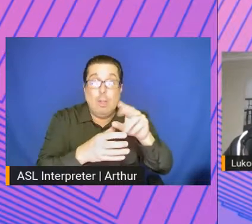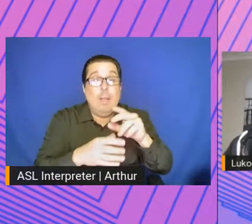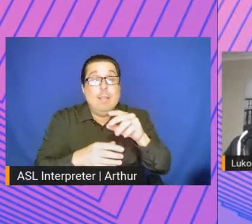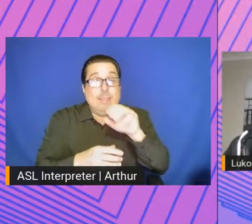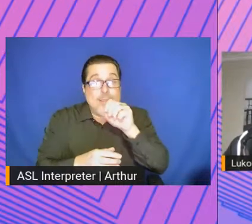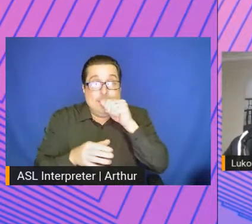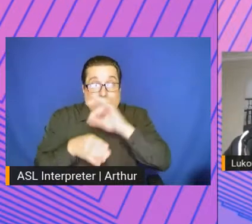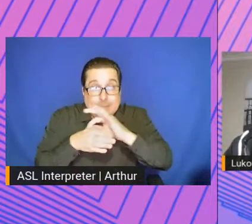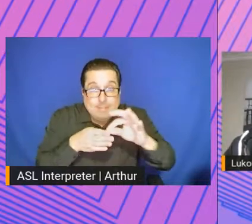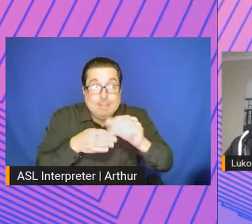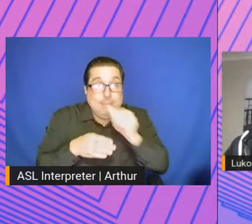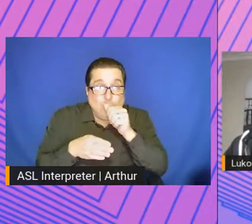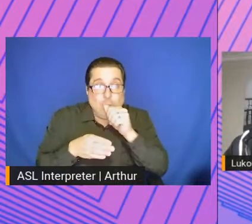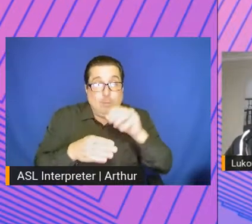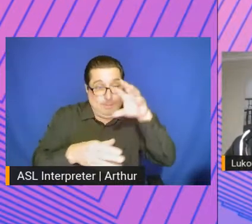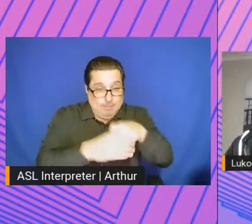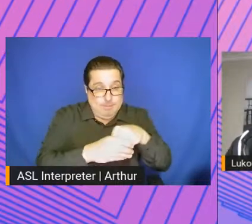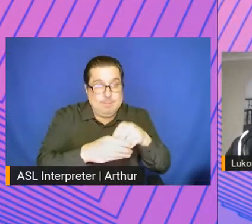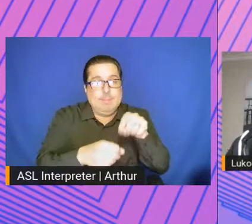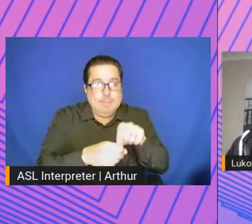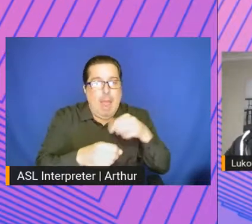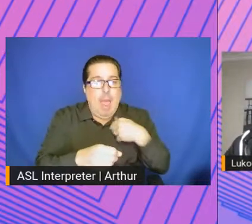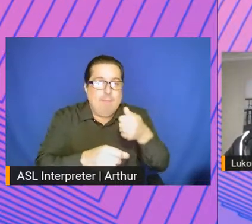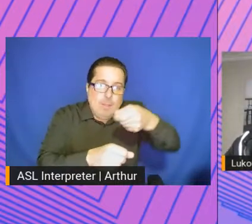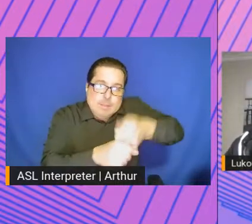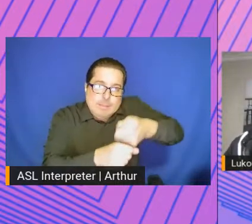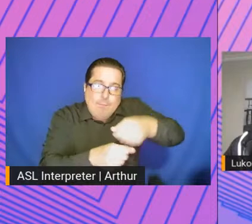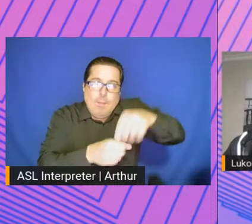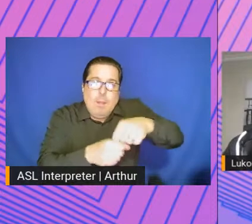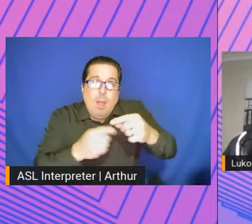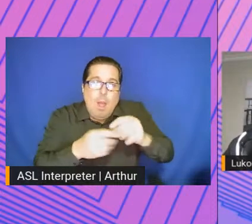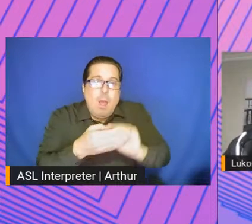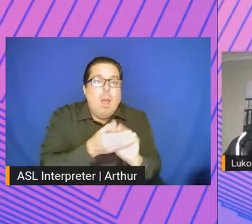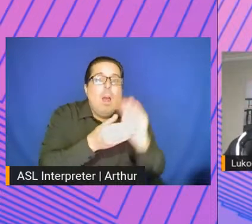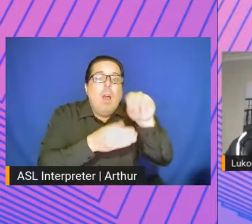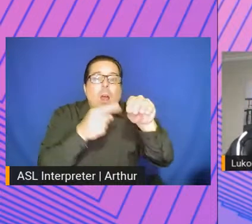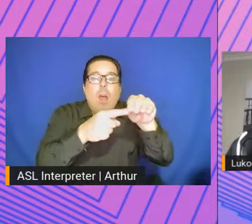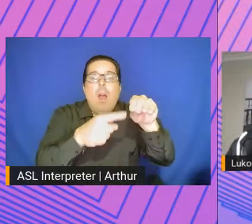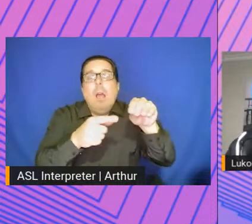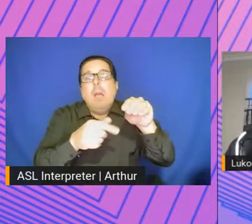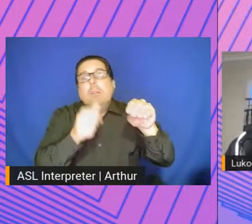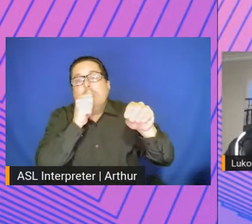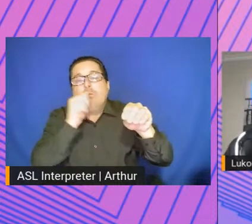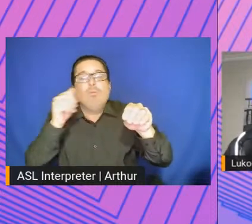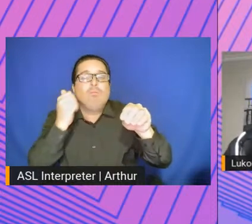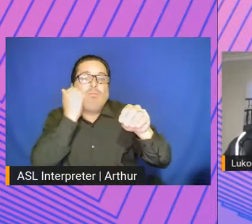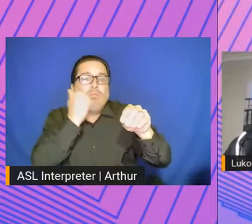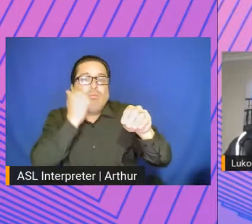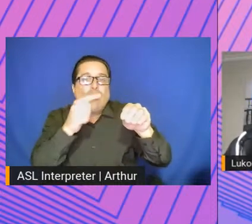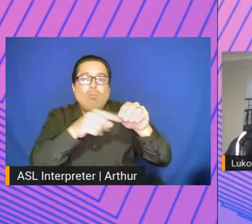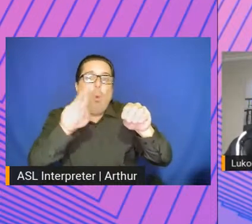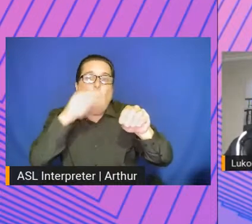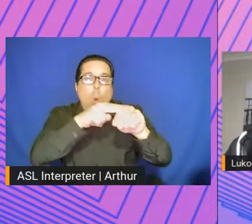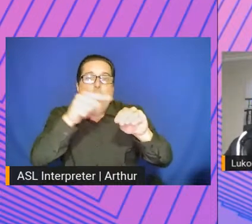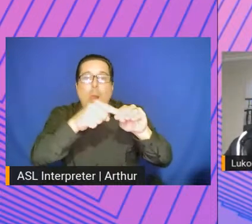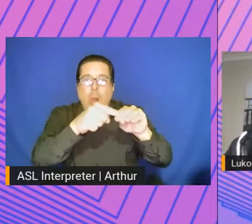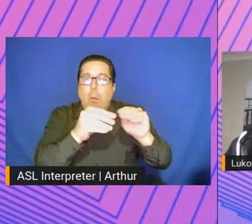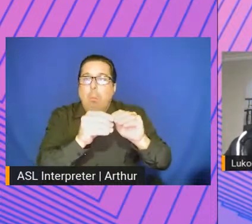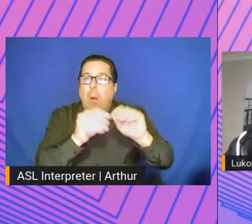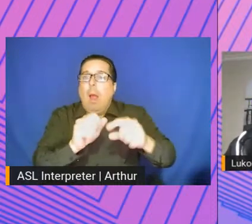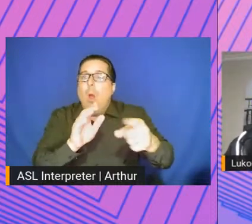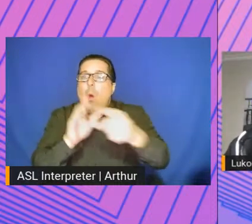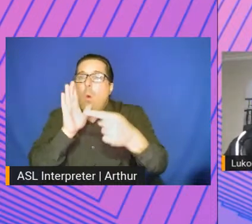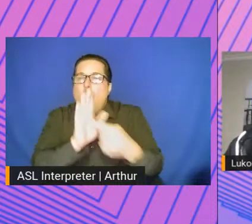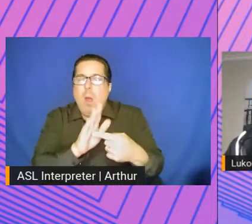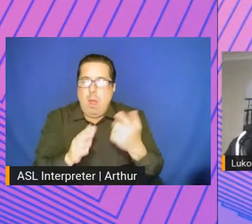able to decrypt it and create a normal secret, and your pods can consume it as per norm. I'm glad a friend of mine mentioned to me is like, but how secure